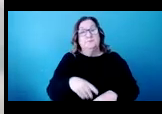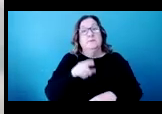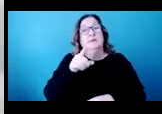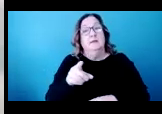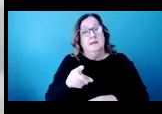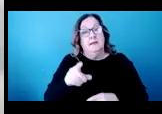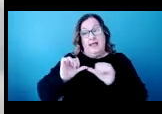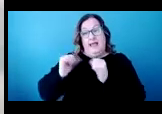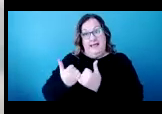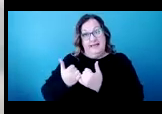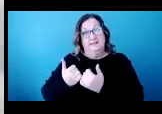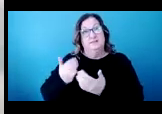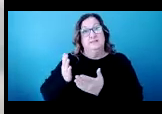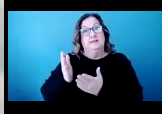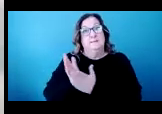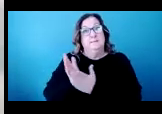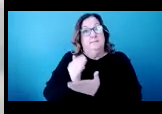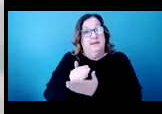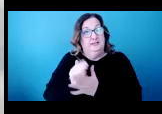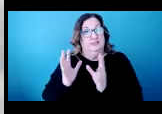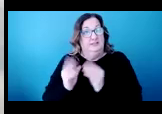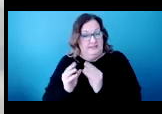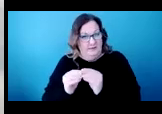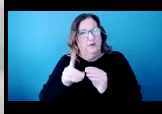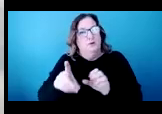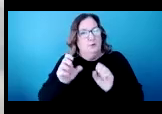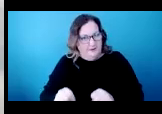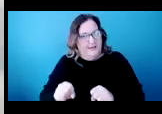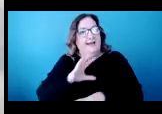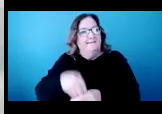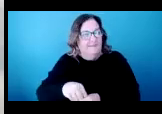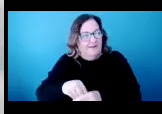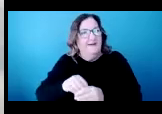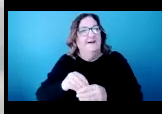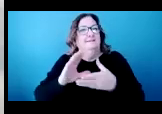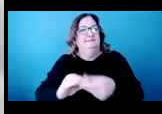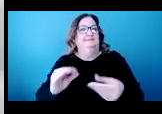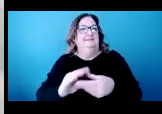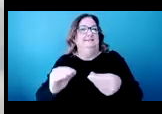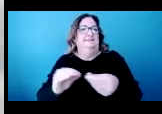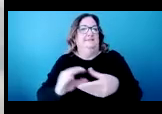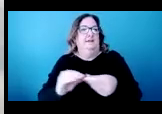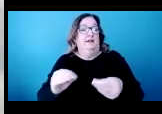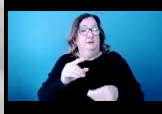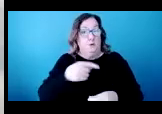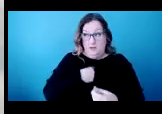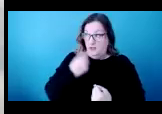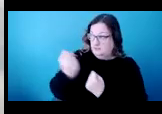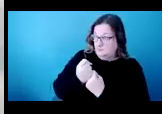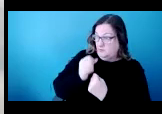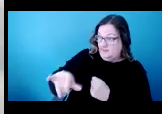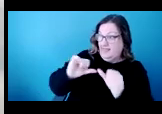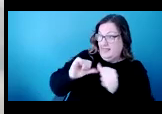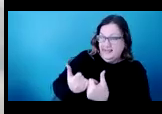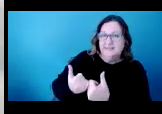So even on a smaller scale, you can get involved at different agencies that you support and